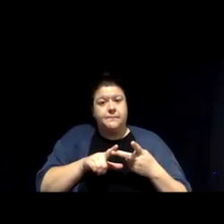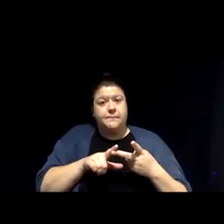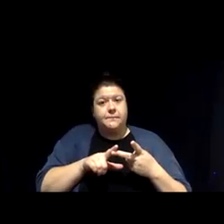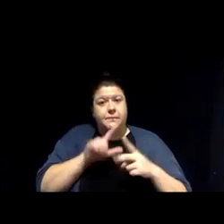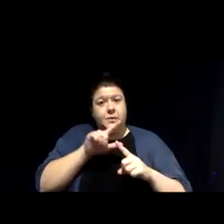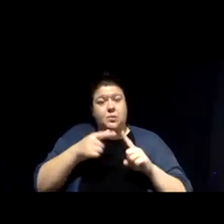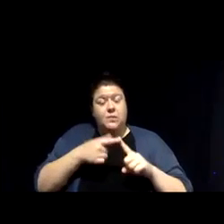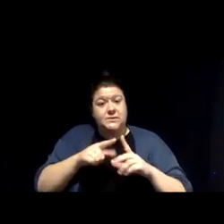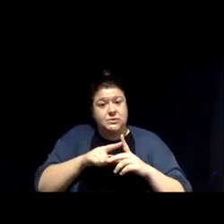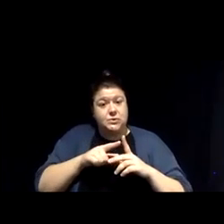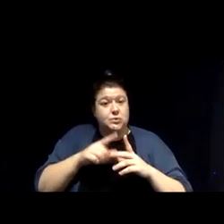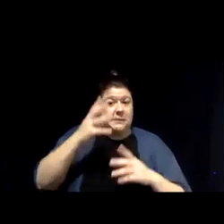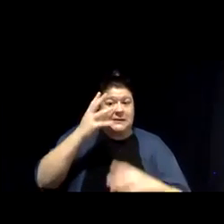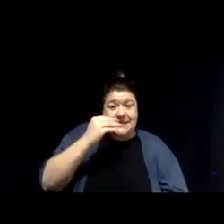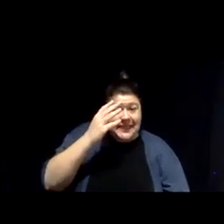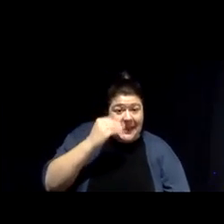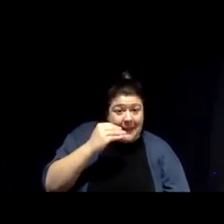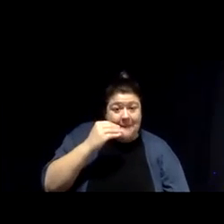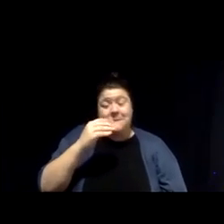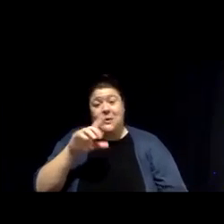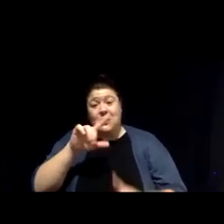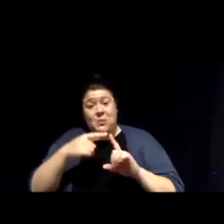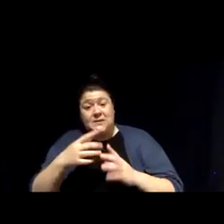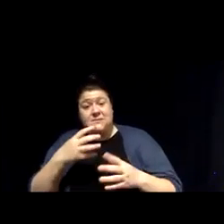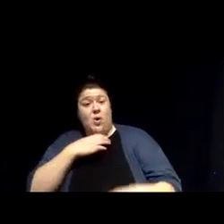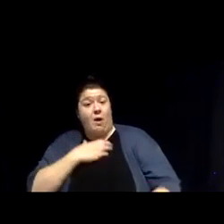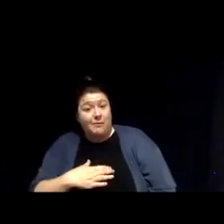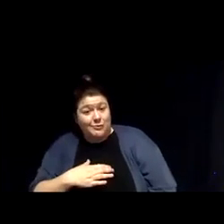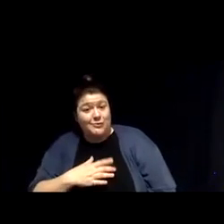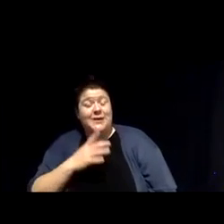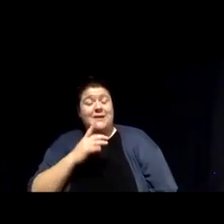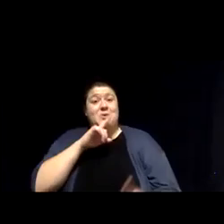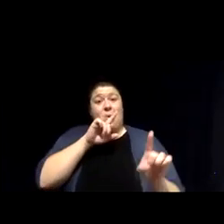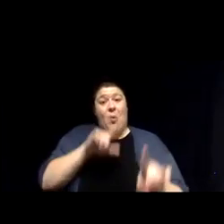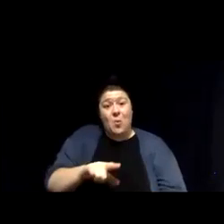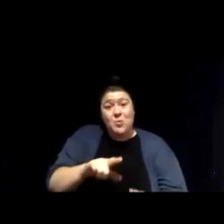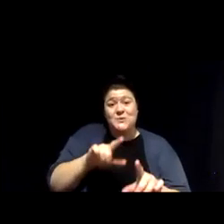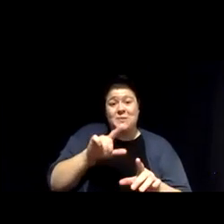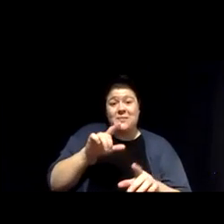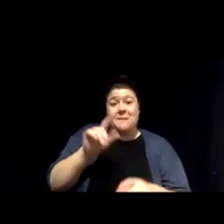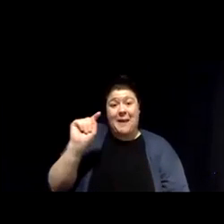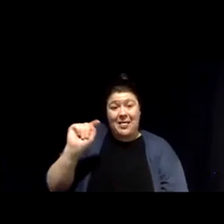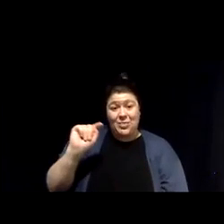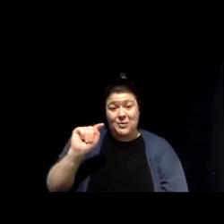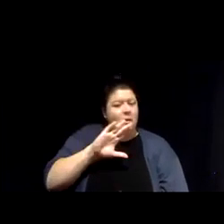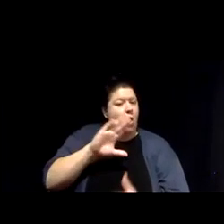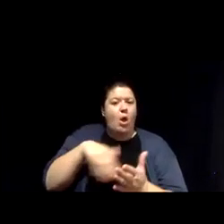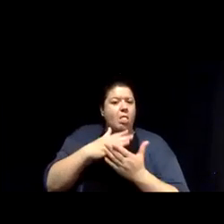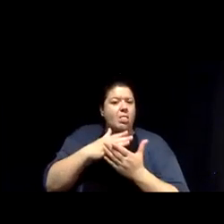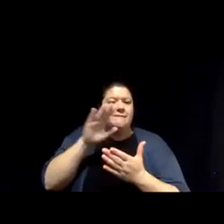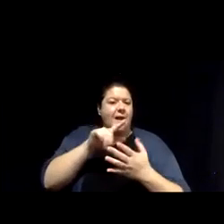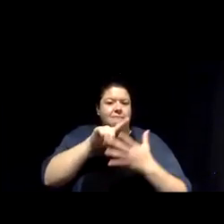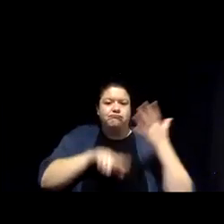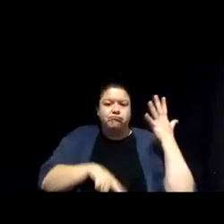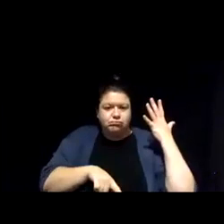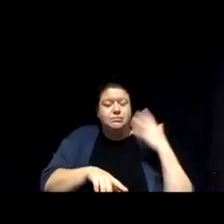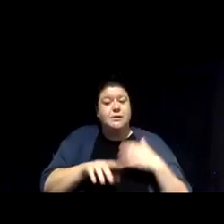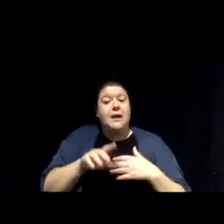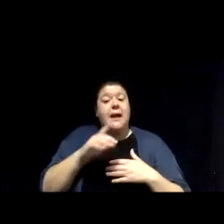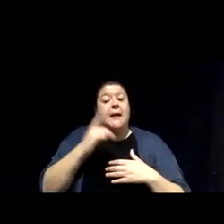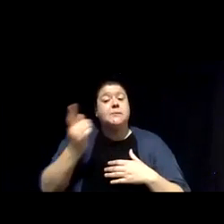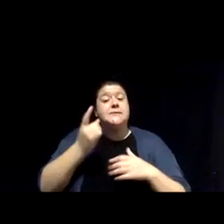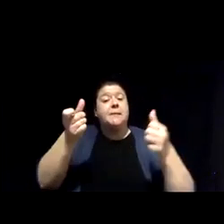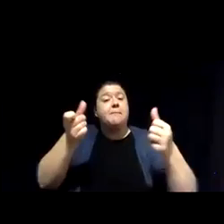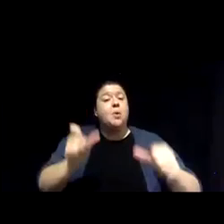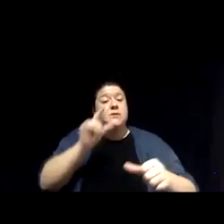when to get sleepy, when to get hungry, when to go to the bathroom, etc. I did put something on the Google